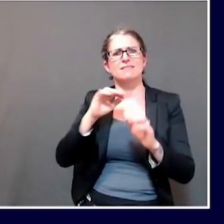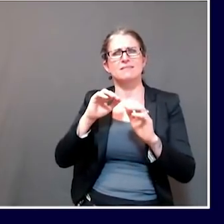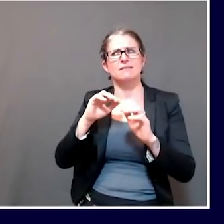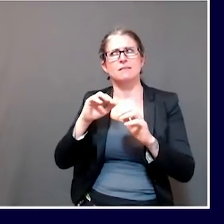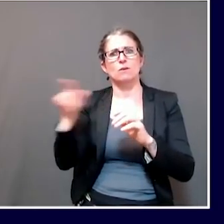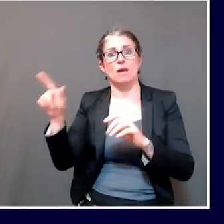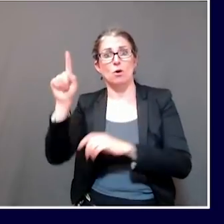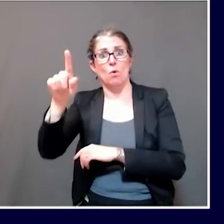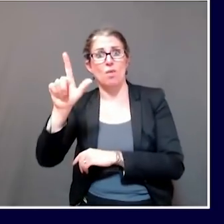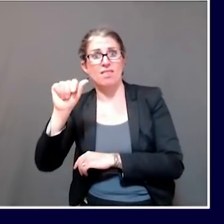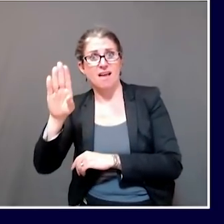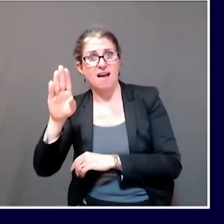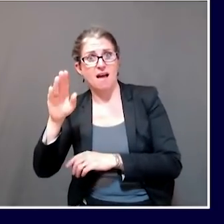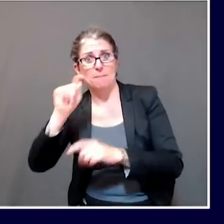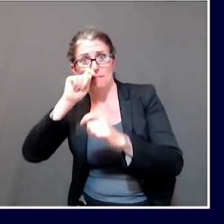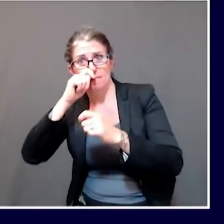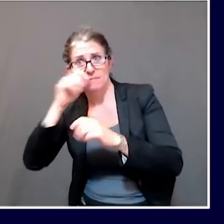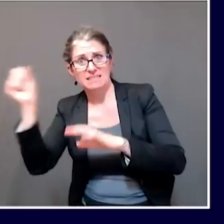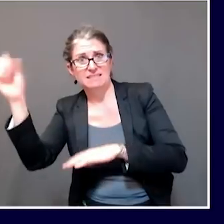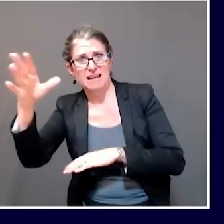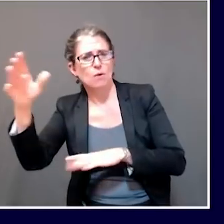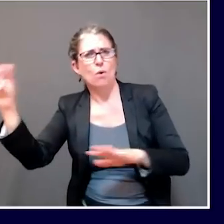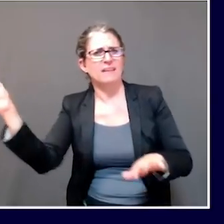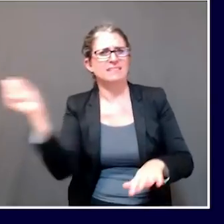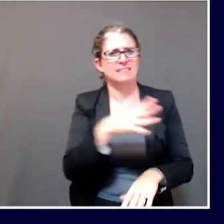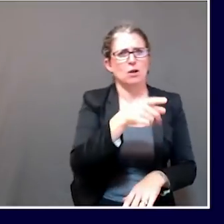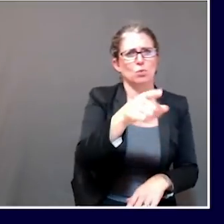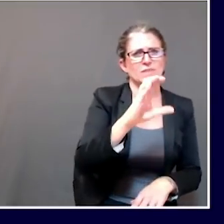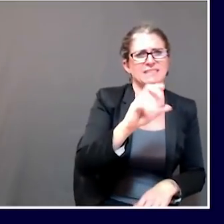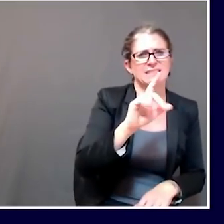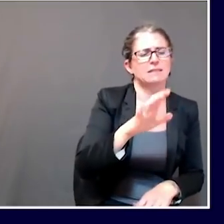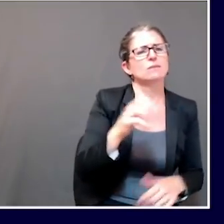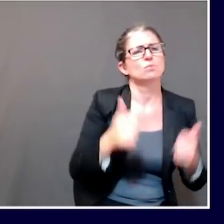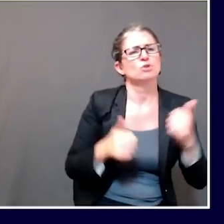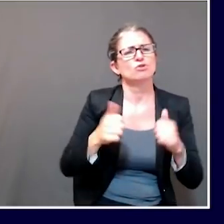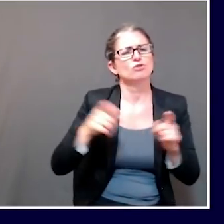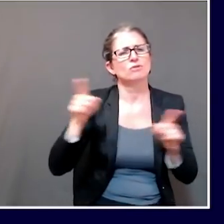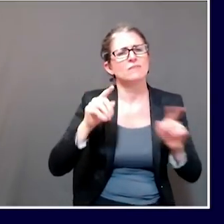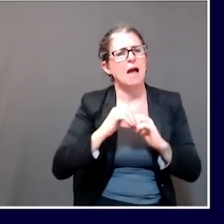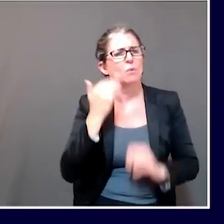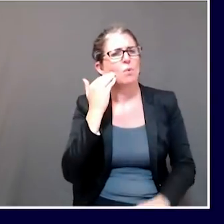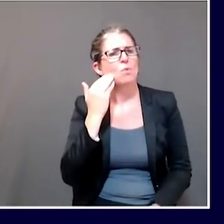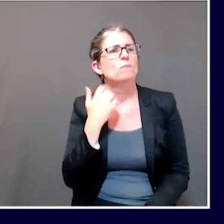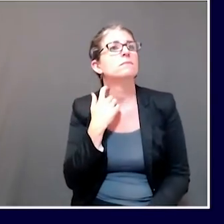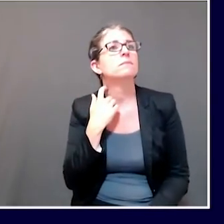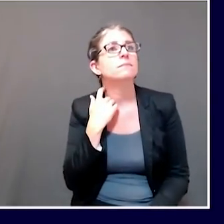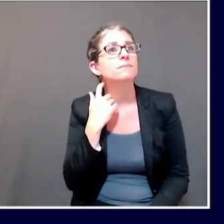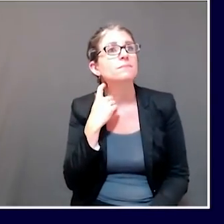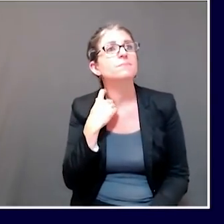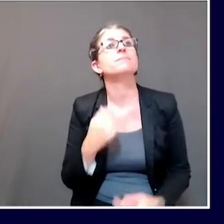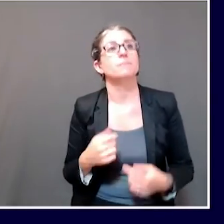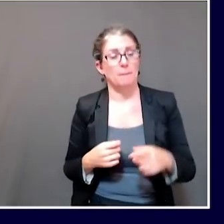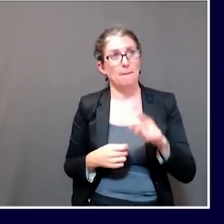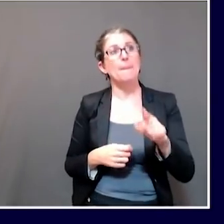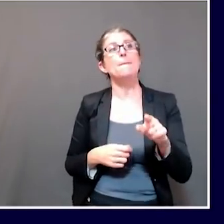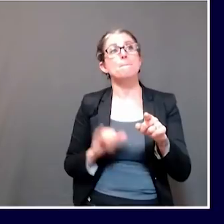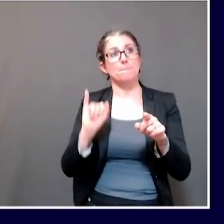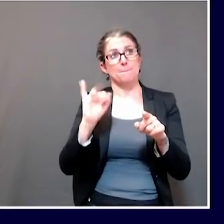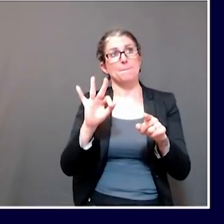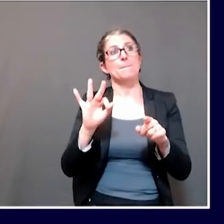provider who's taking your swab where they think or where they know that your swab will be going. That's the best way to find